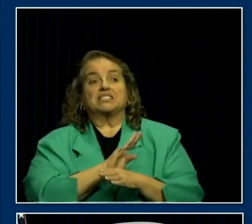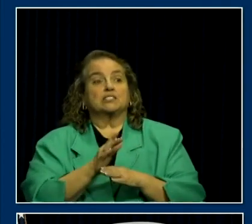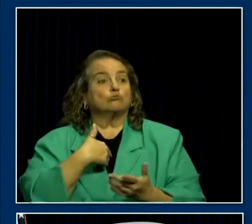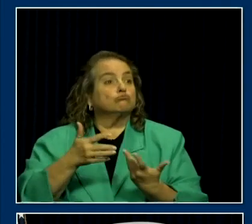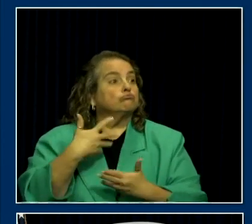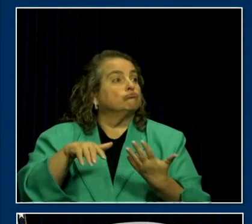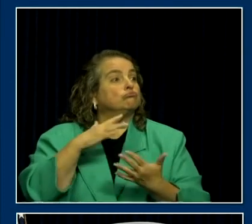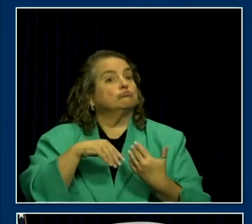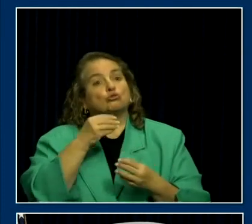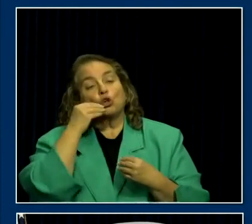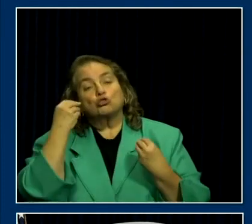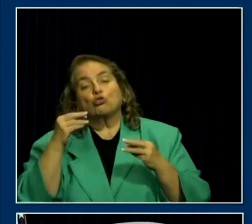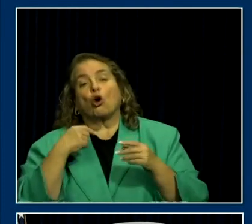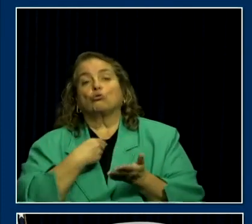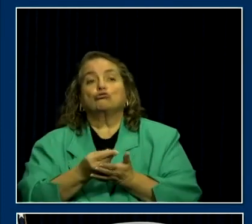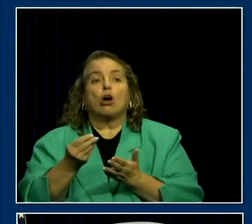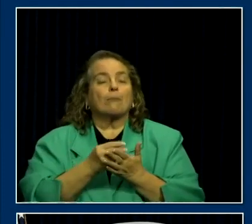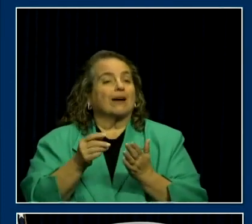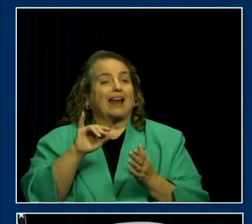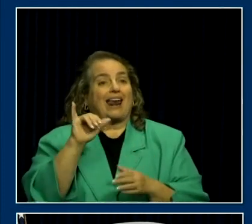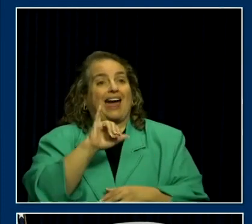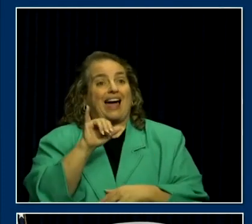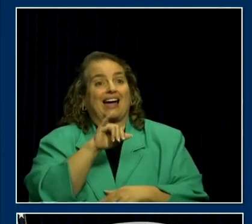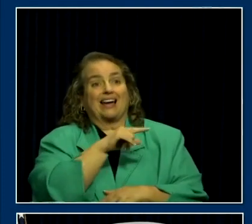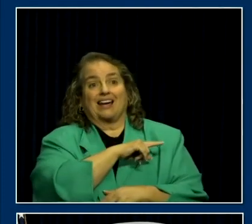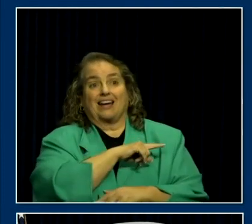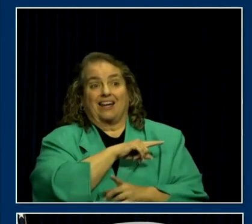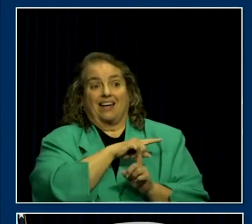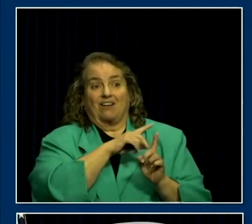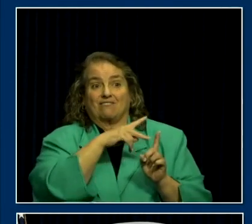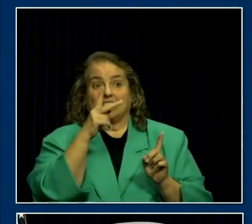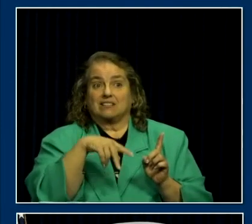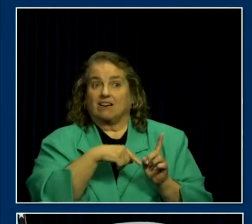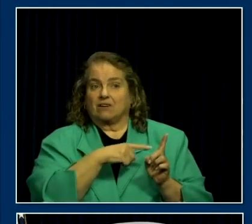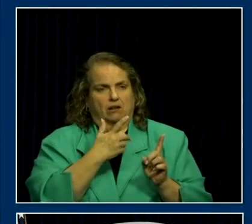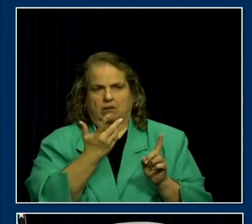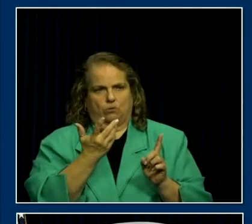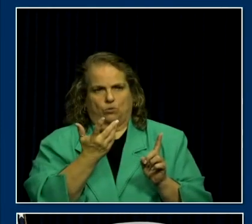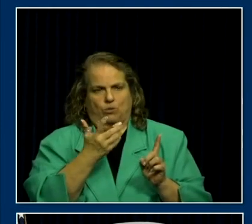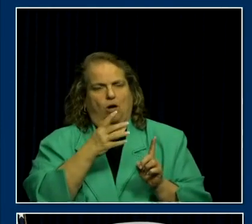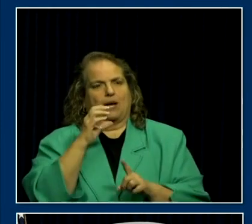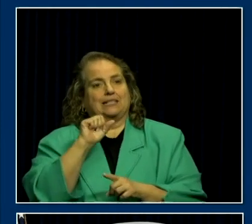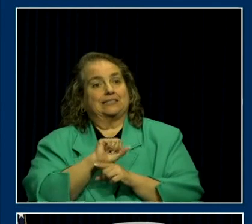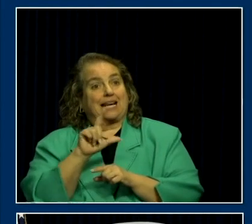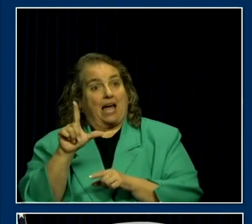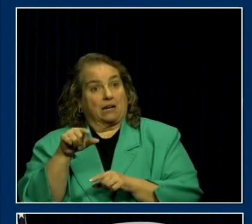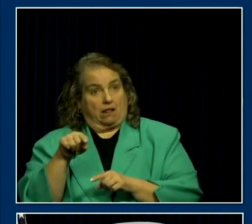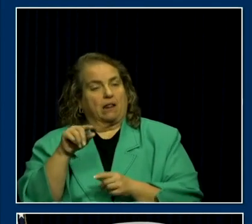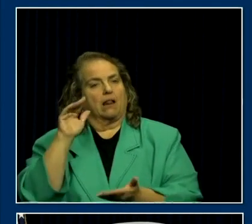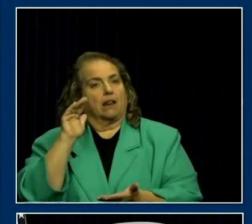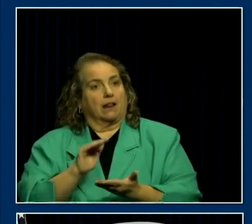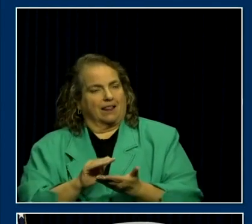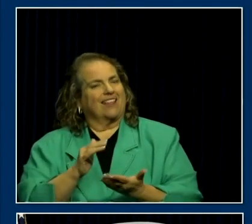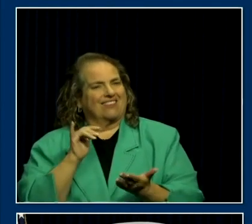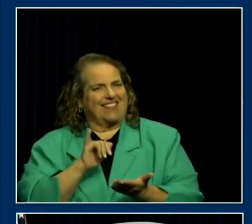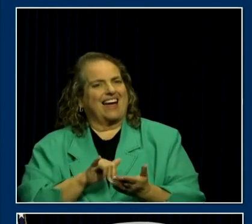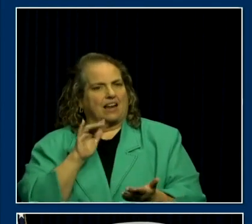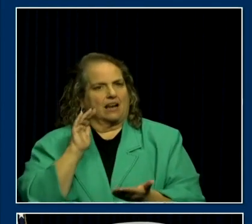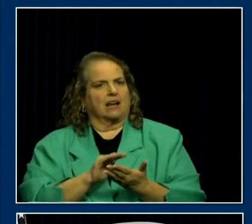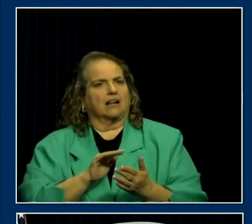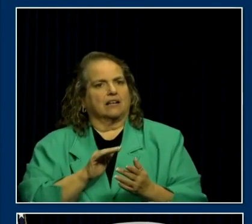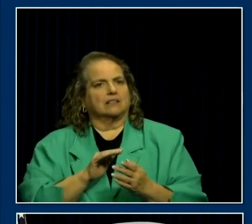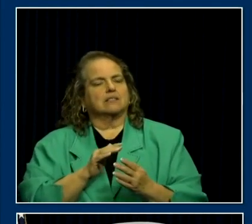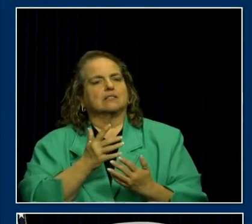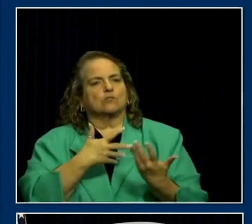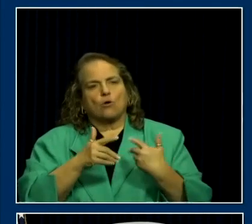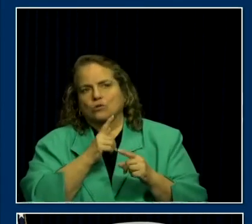we look at in Seattle is incredibly different than where we are right now. As we are getting more data in and more tests in, what I can